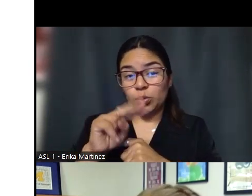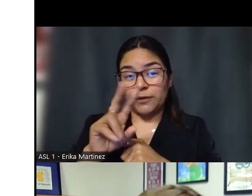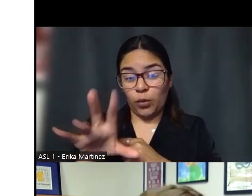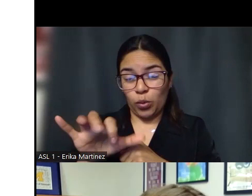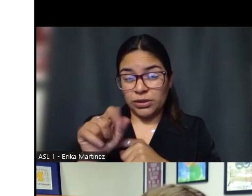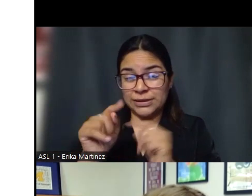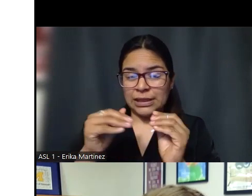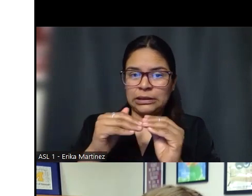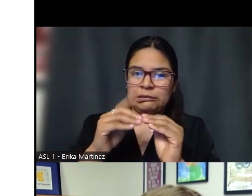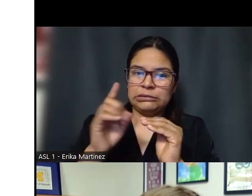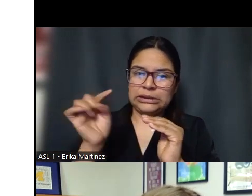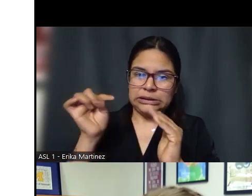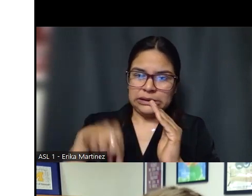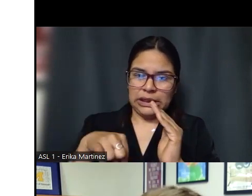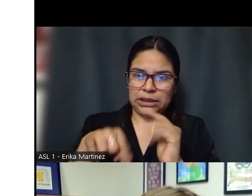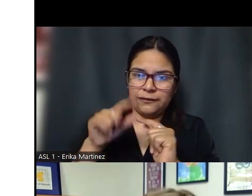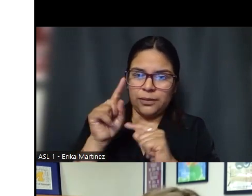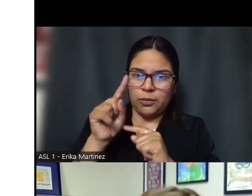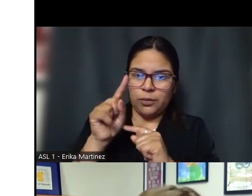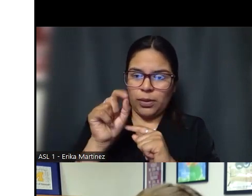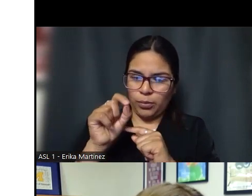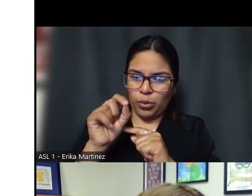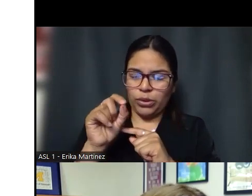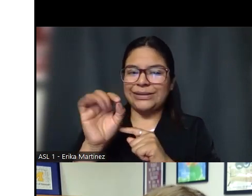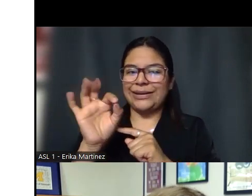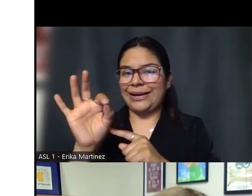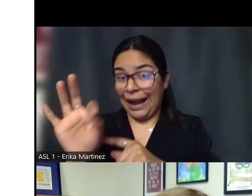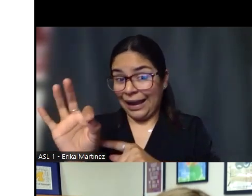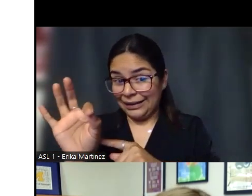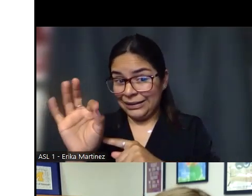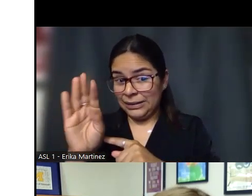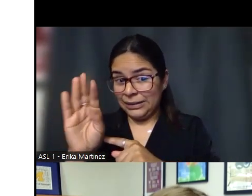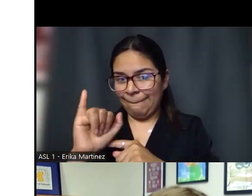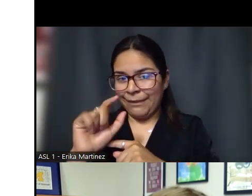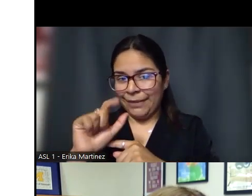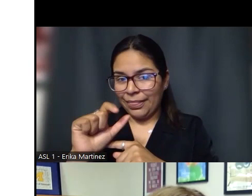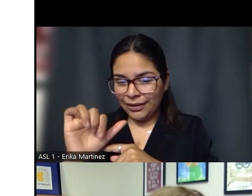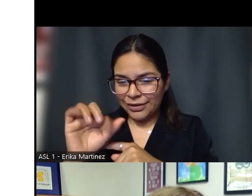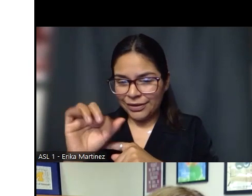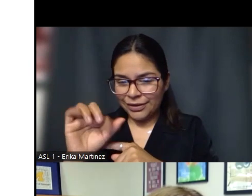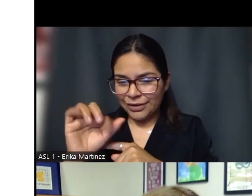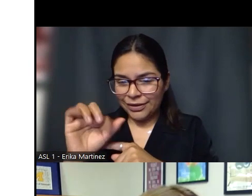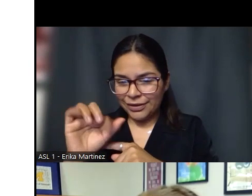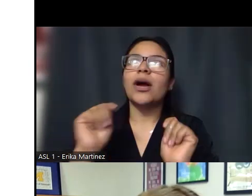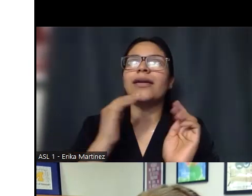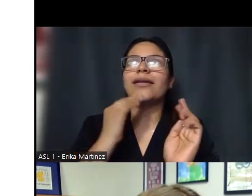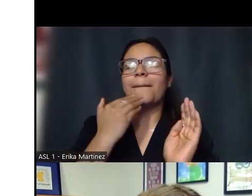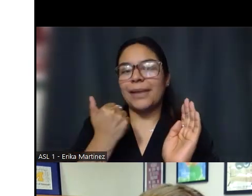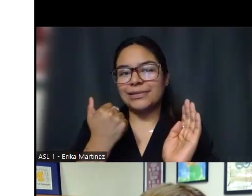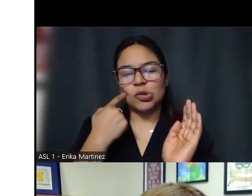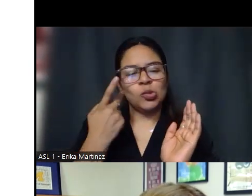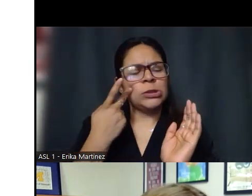which is down from 1.9 billion, and is why we are starting to look